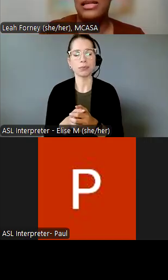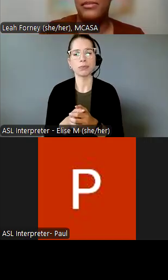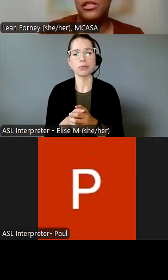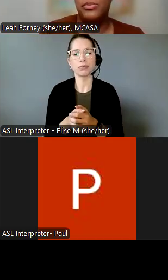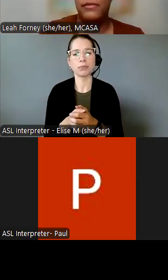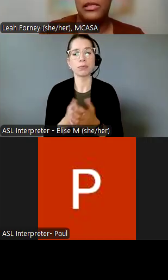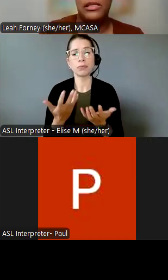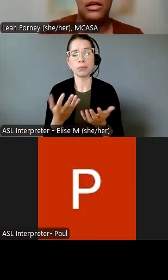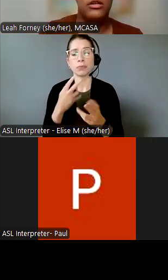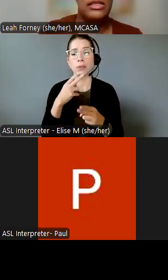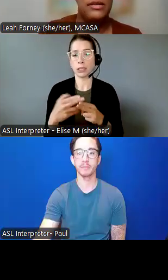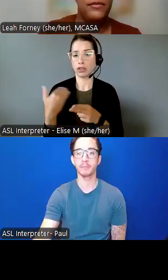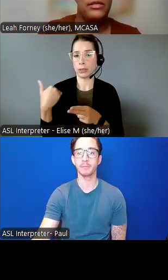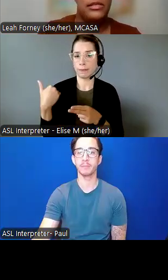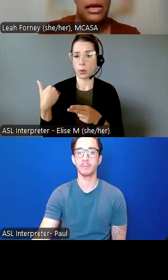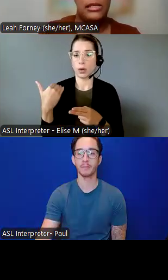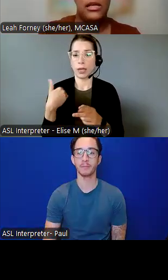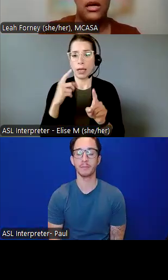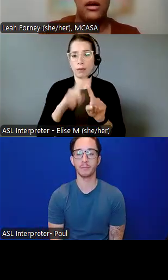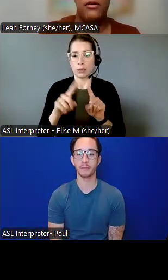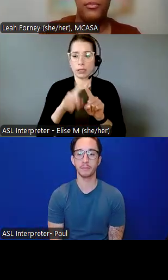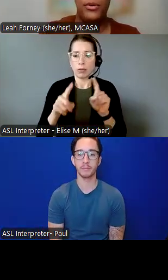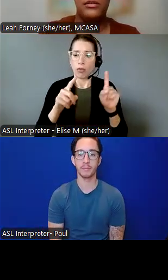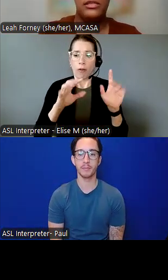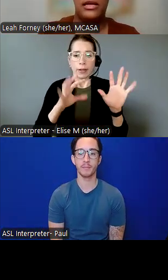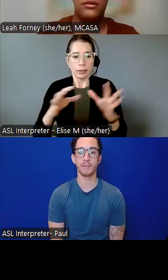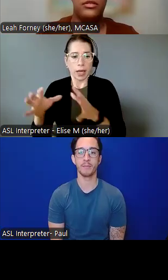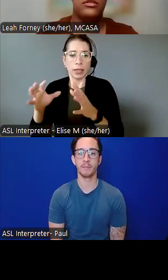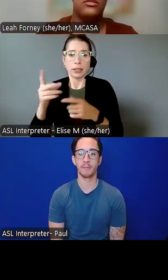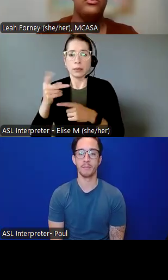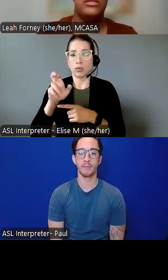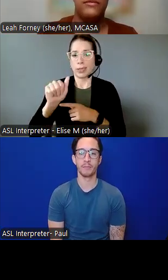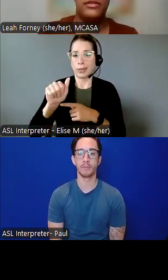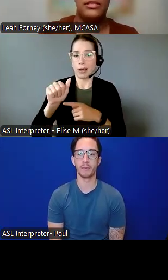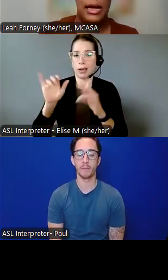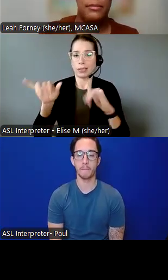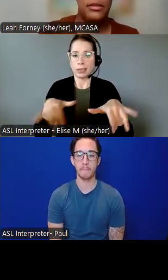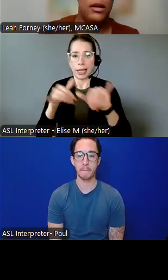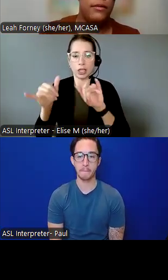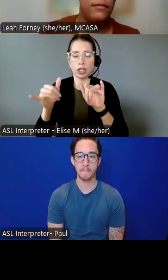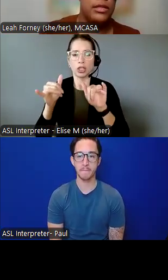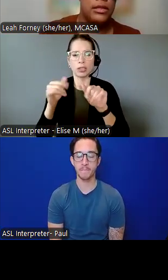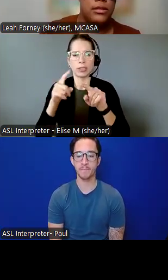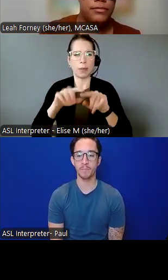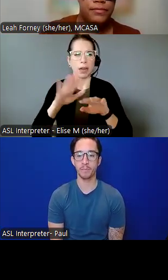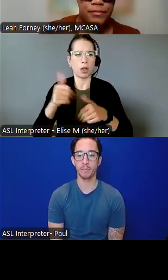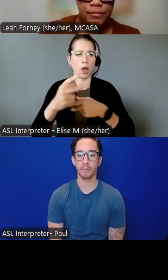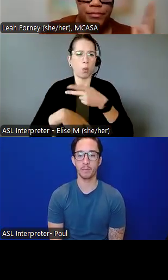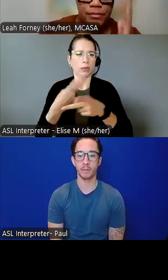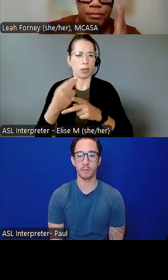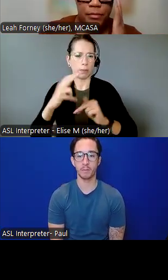So as I mentioned previously, there are different sets of PREA standards to different types of